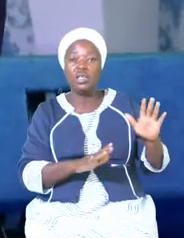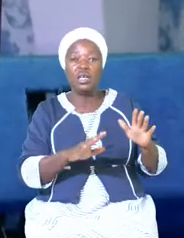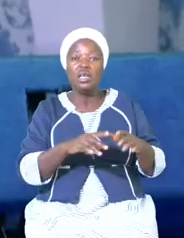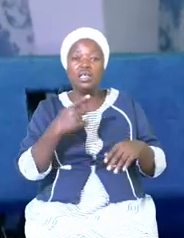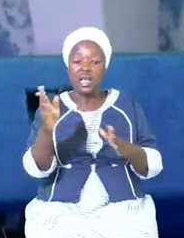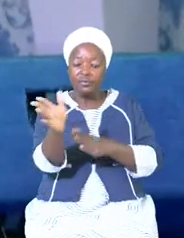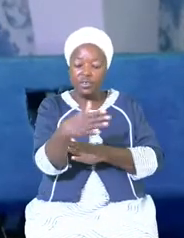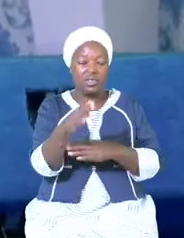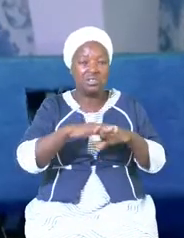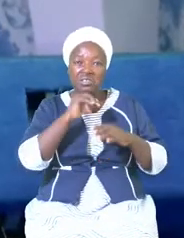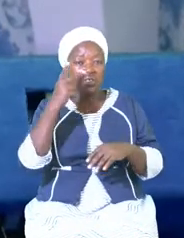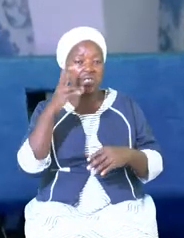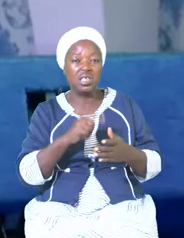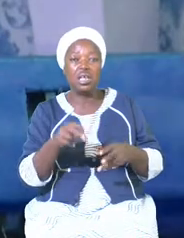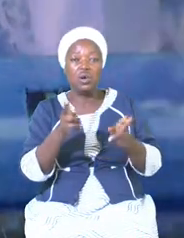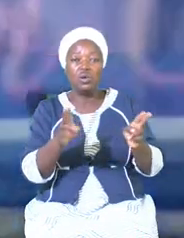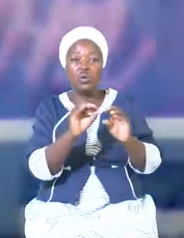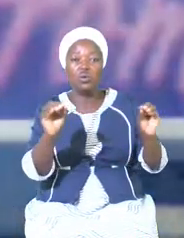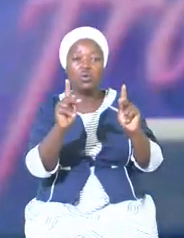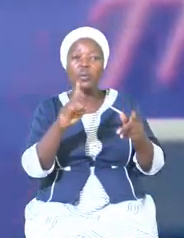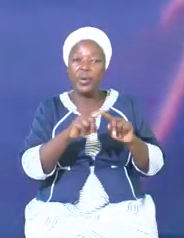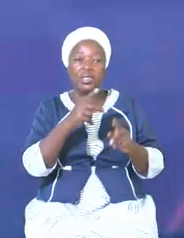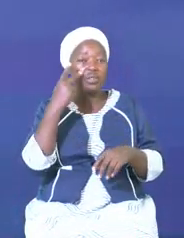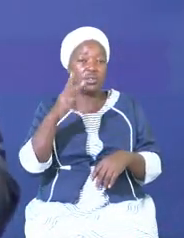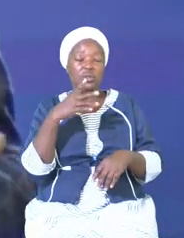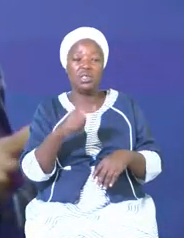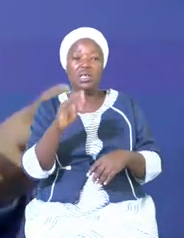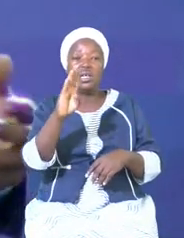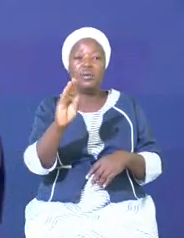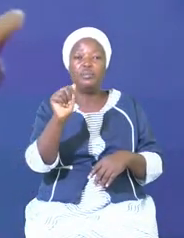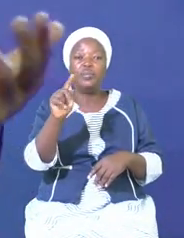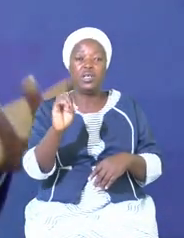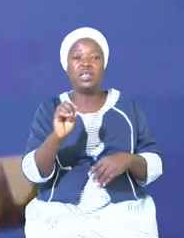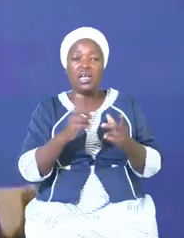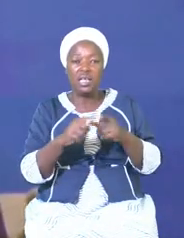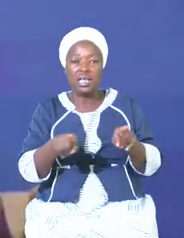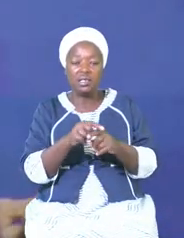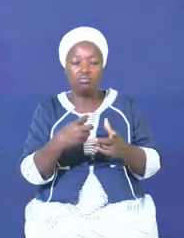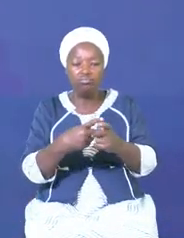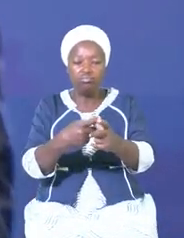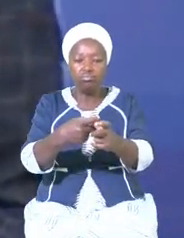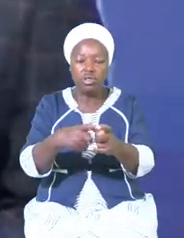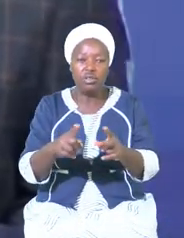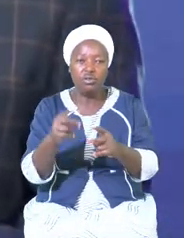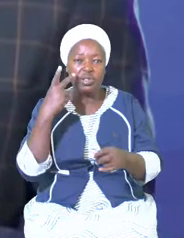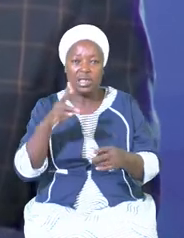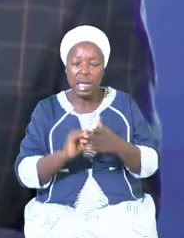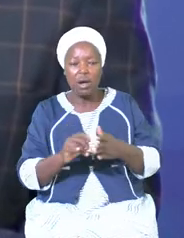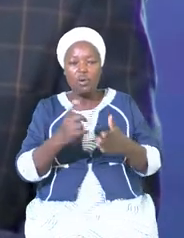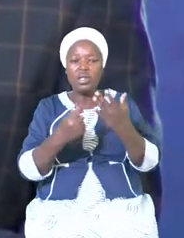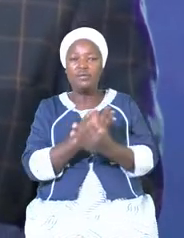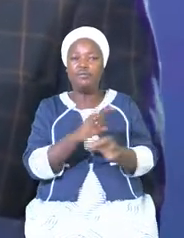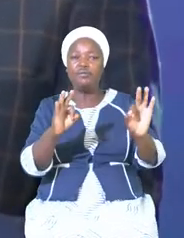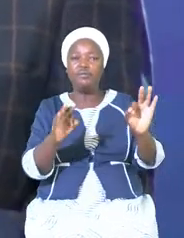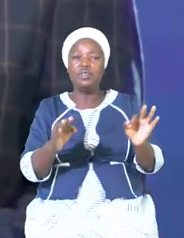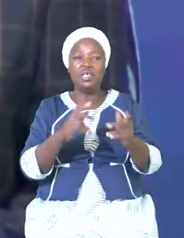then as he's running after the bait, and he thinks, what a free gift. Look at that man on top